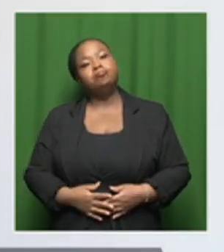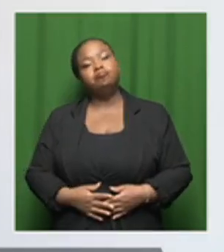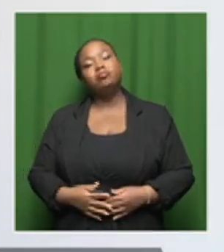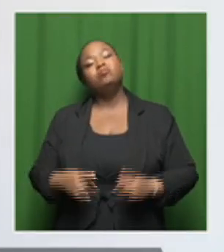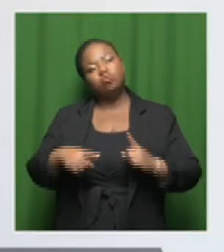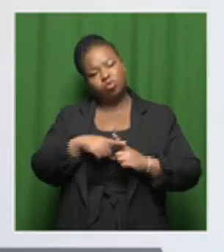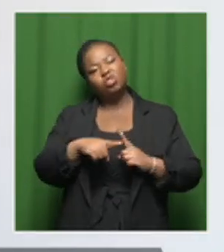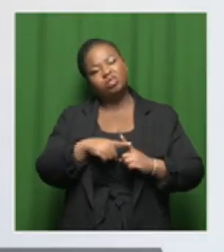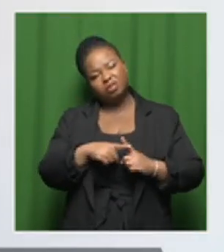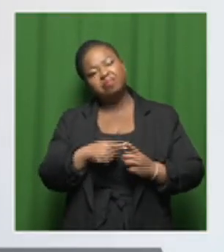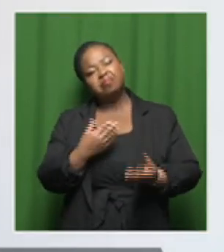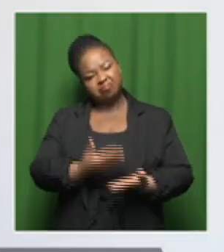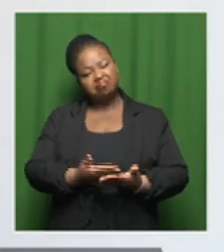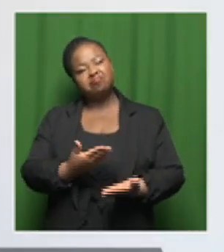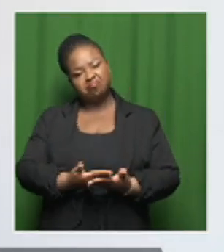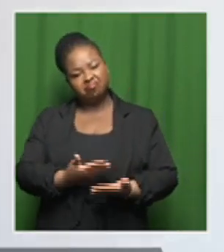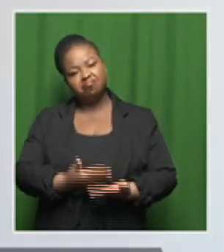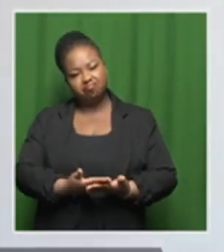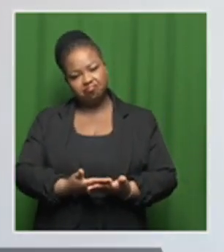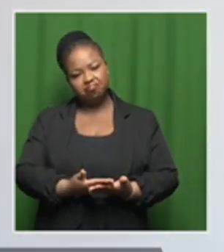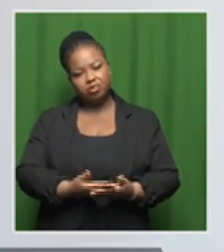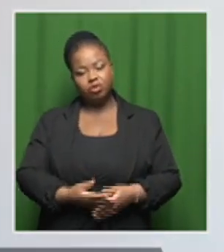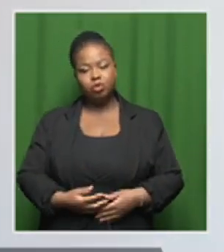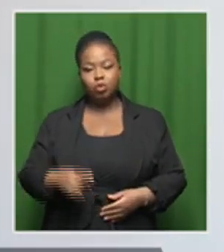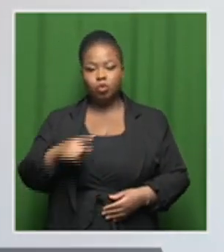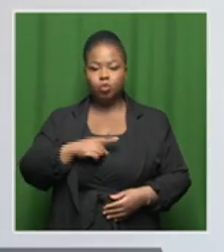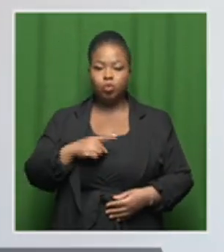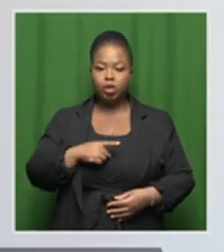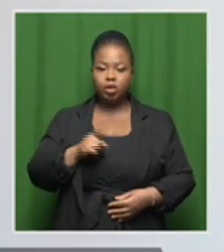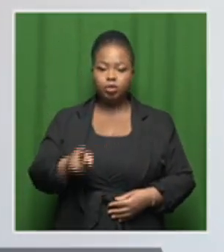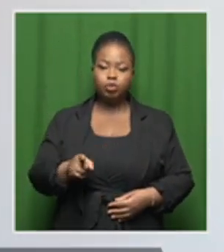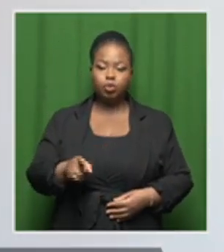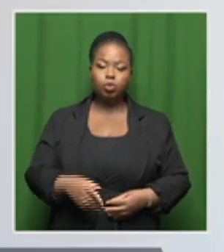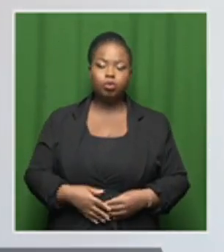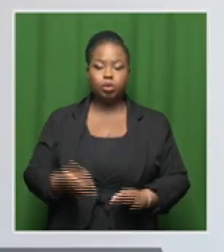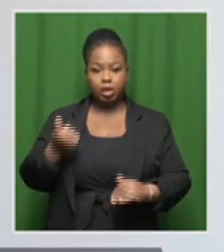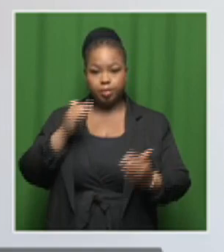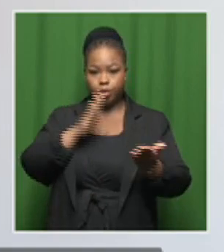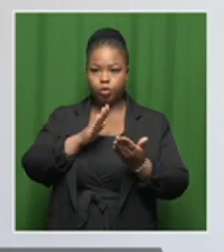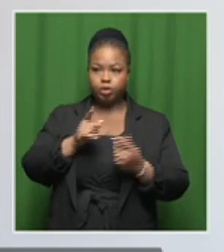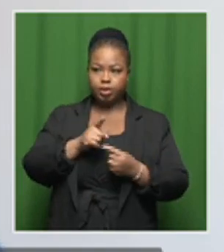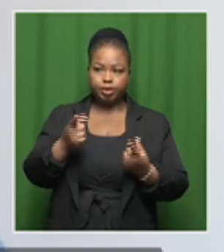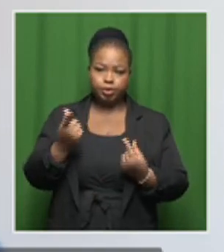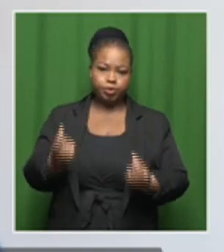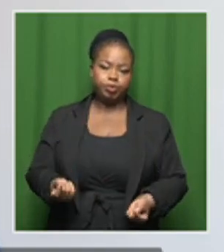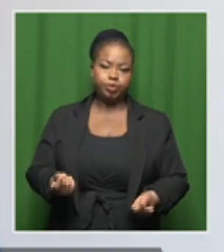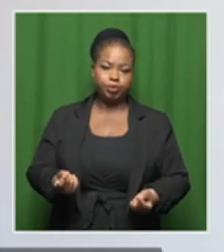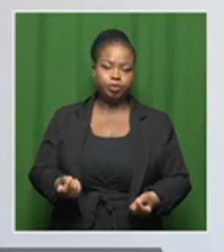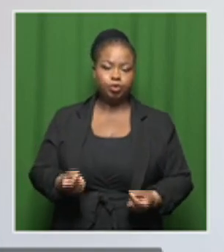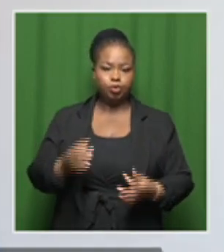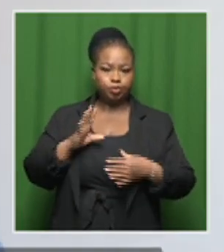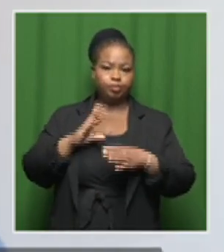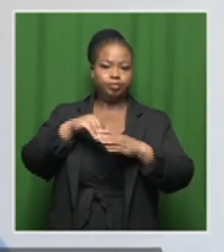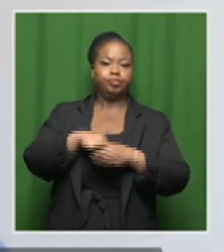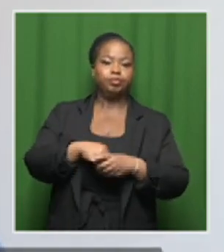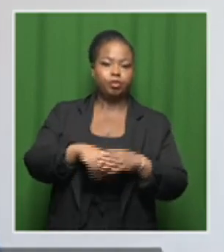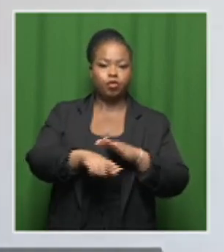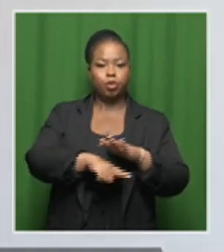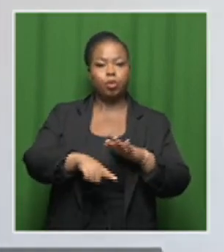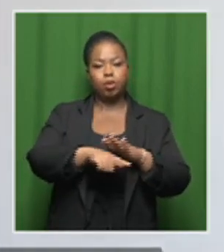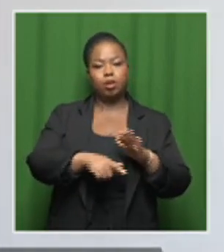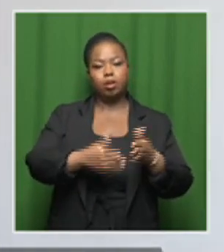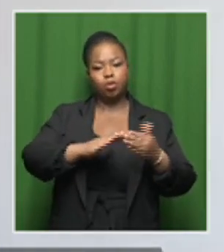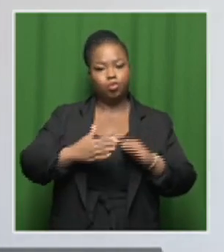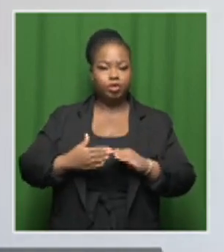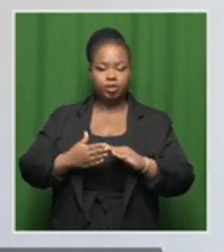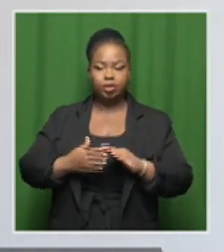positive possibilities in terms of the Red Caravan approach that they're doing to engage local